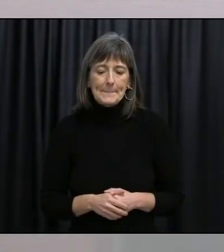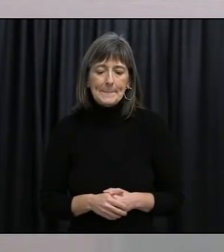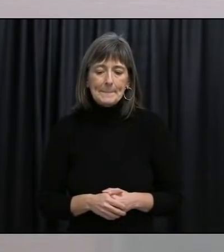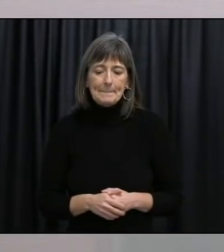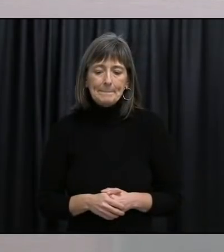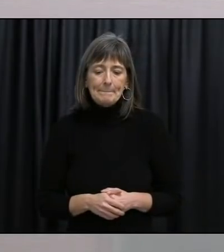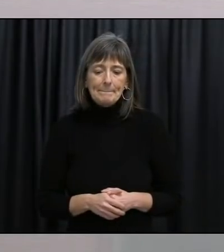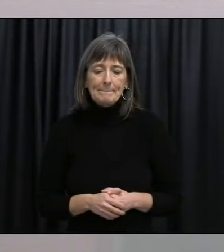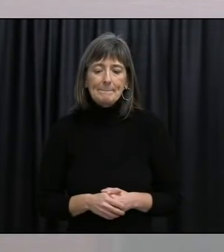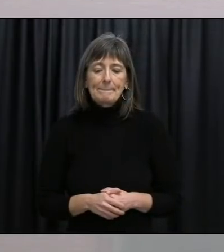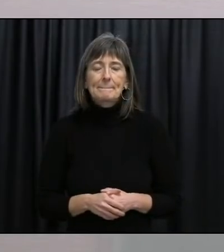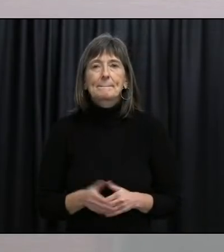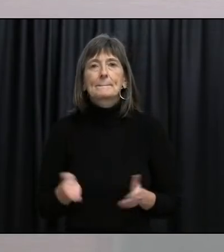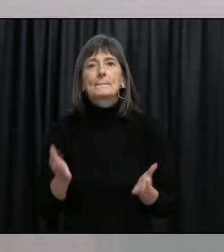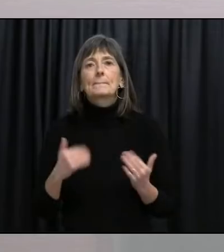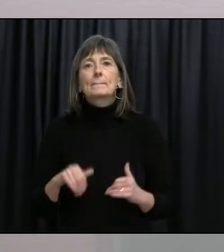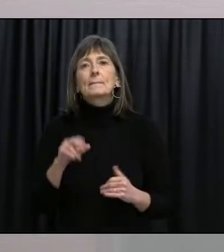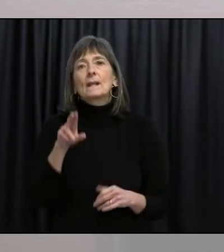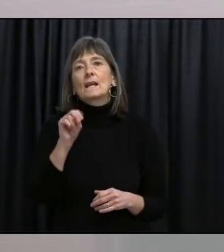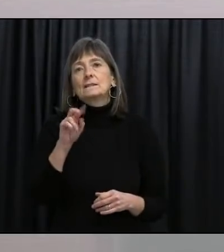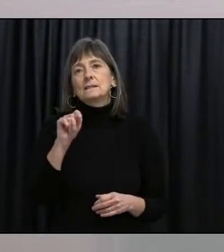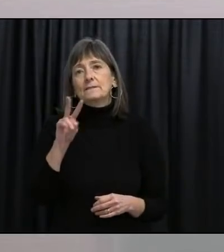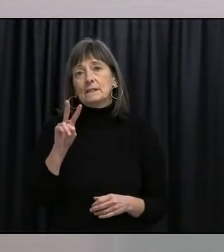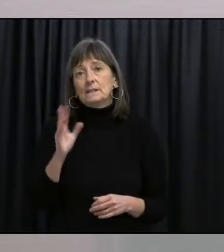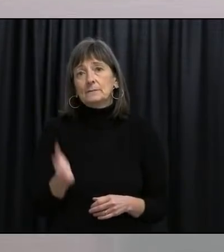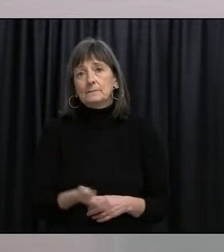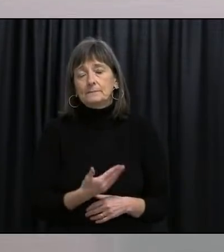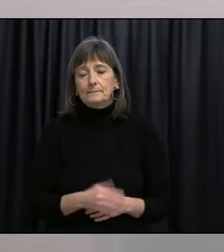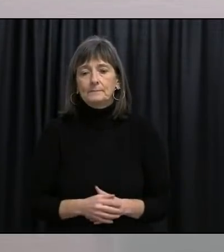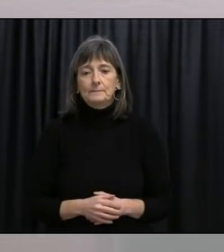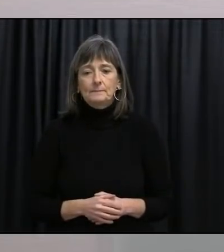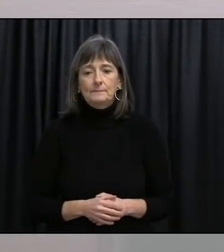Our next questions are from Kellyanne Roberts with NTV. Please go ahead.